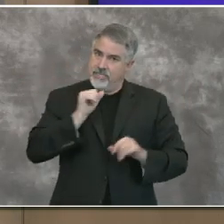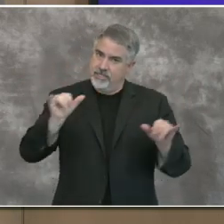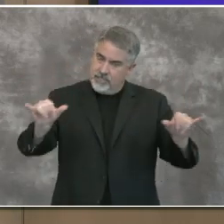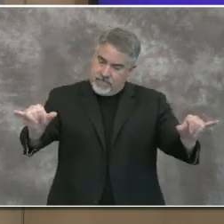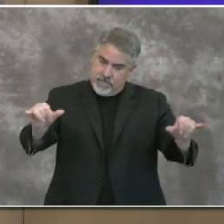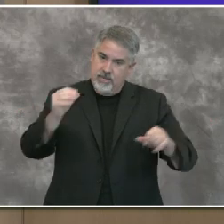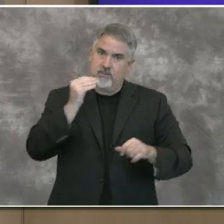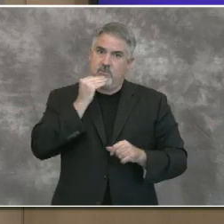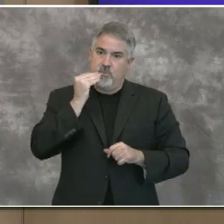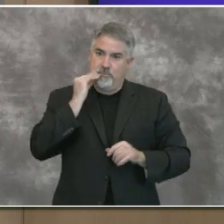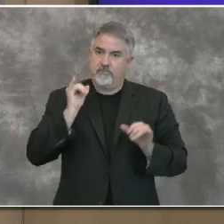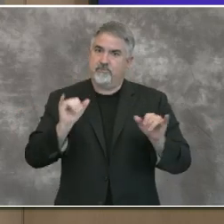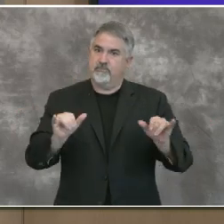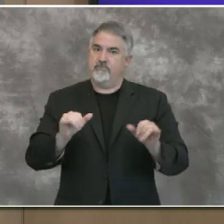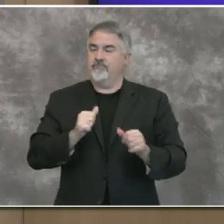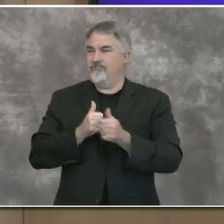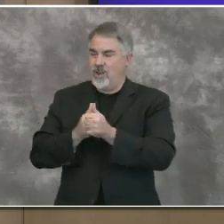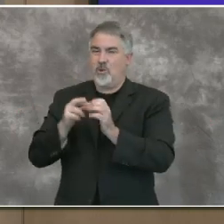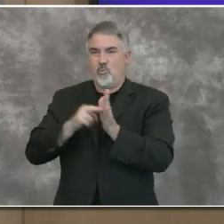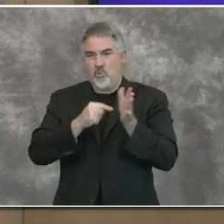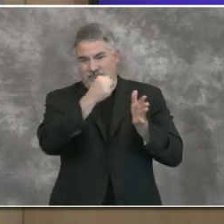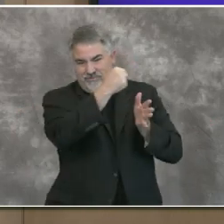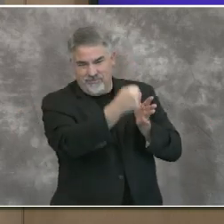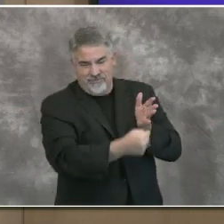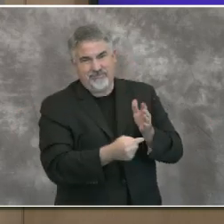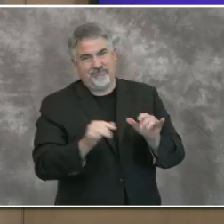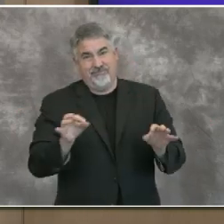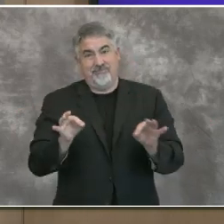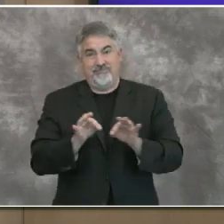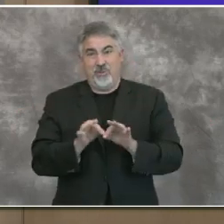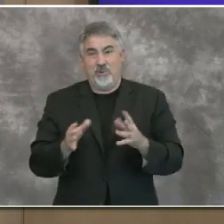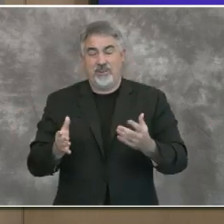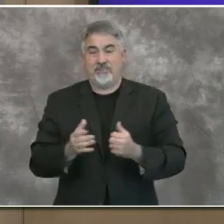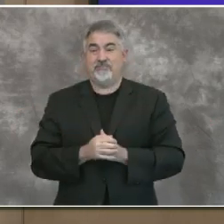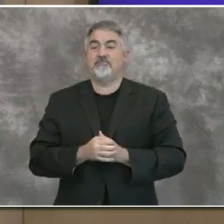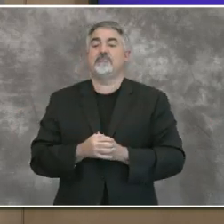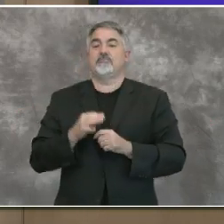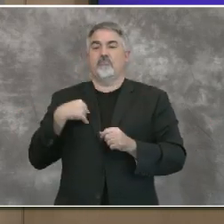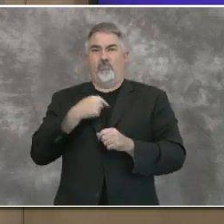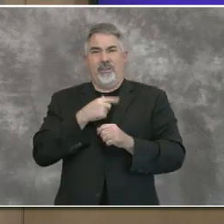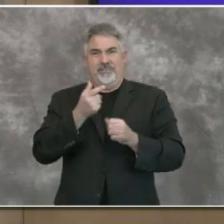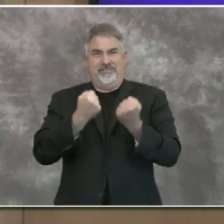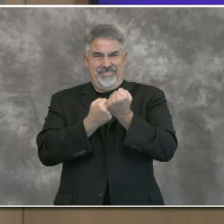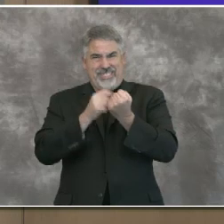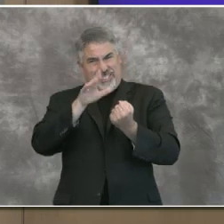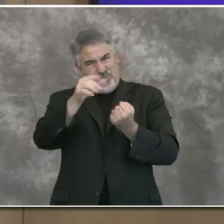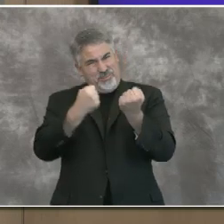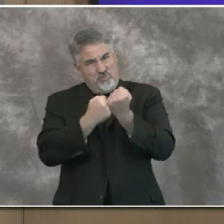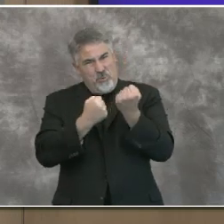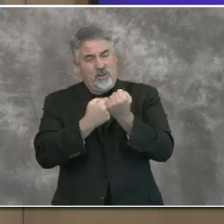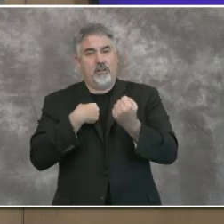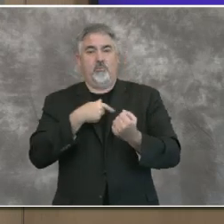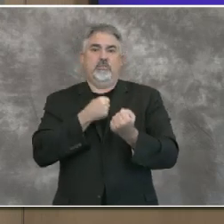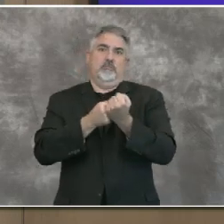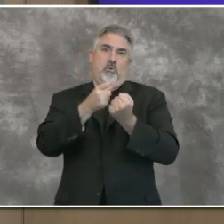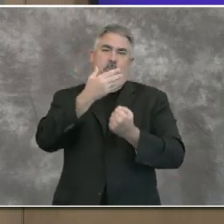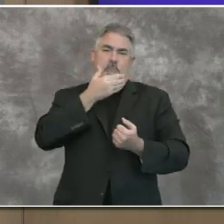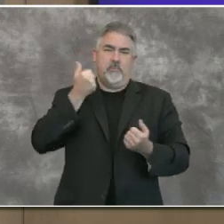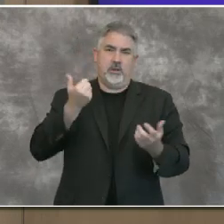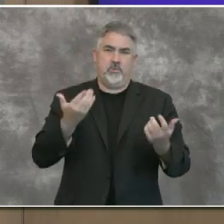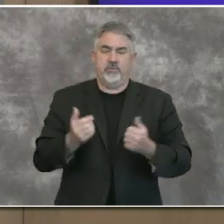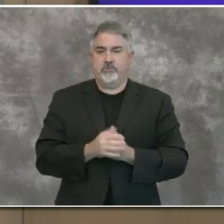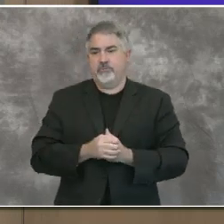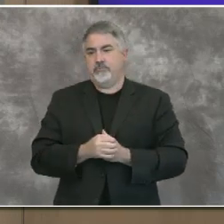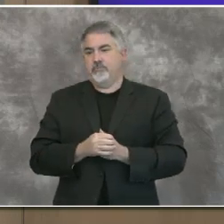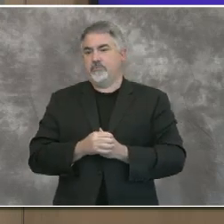adhere to the guidance, continue to support one another, and continue to save lives. Before we get into the daily charts, I want to